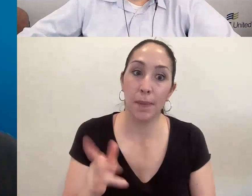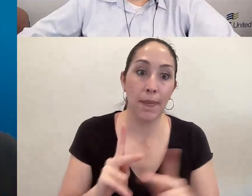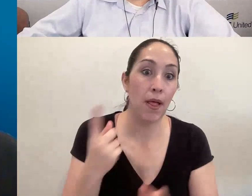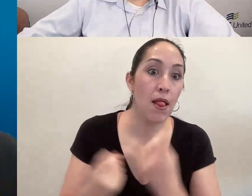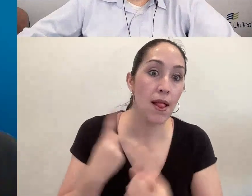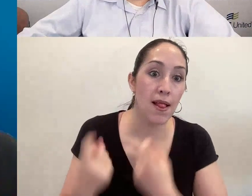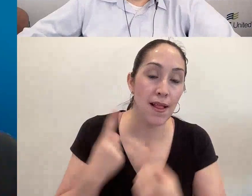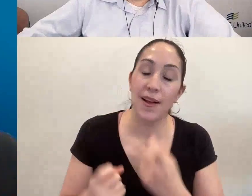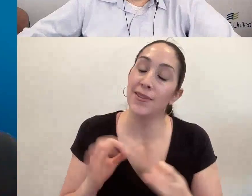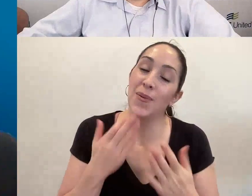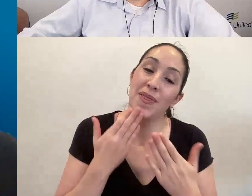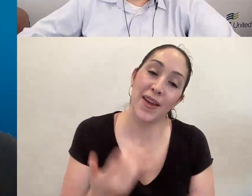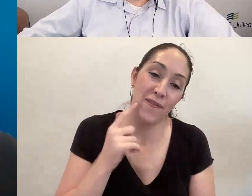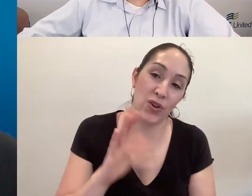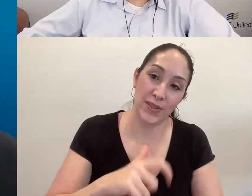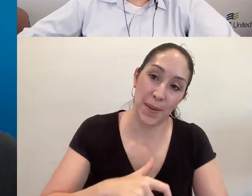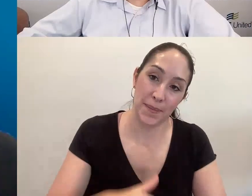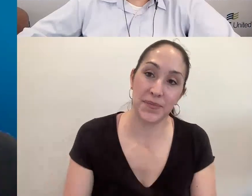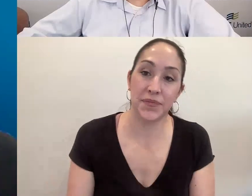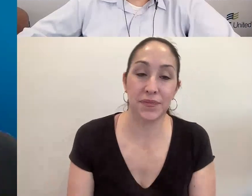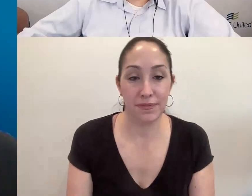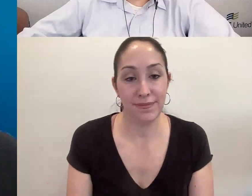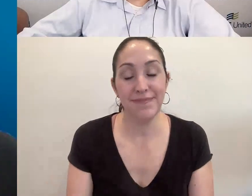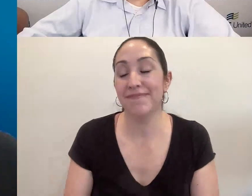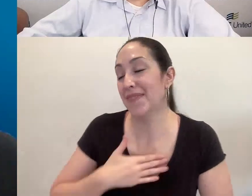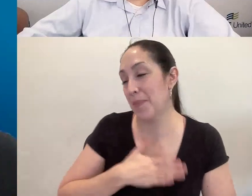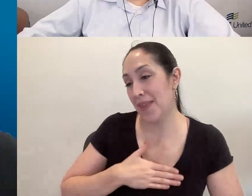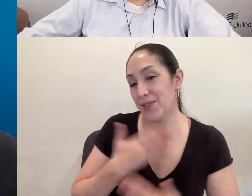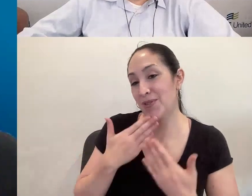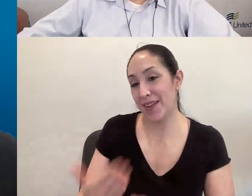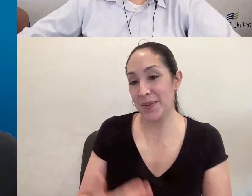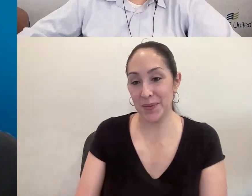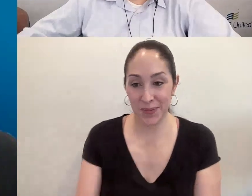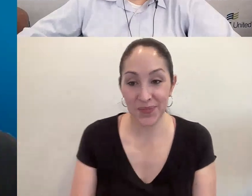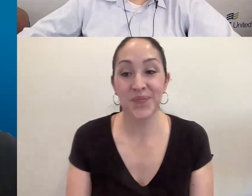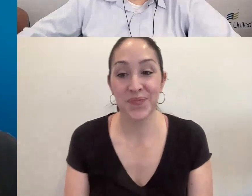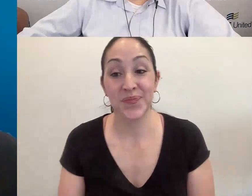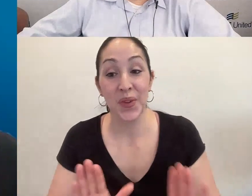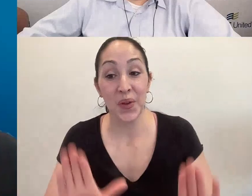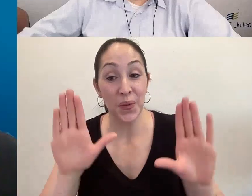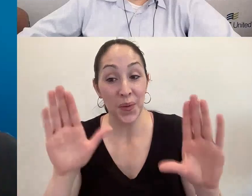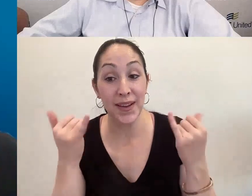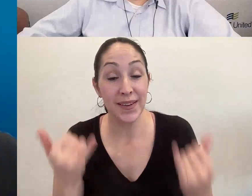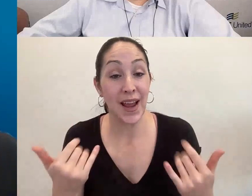So thank you so much for your time. Really my pleasure. Thank you. Great. We're going to go ahead and take